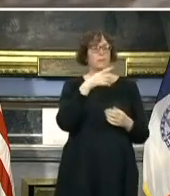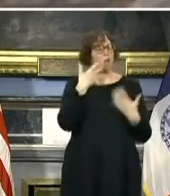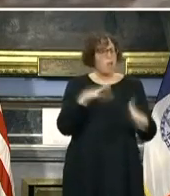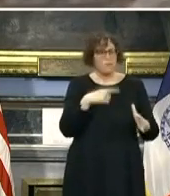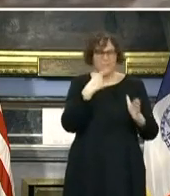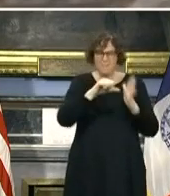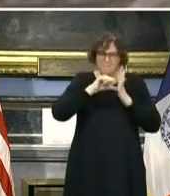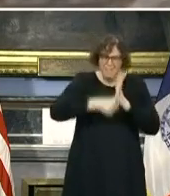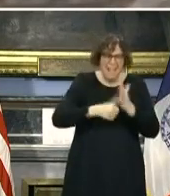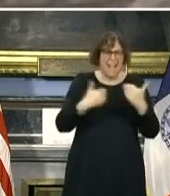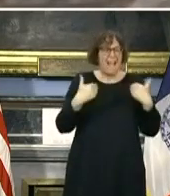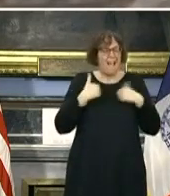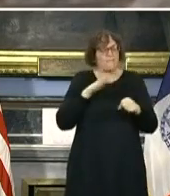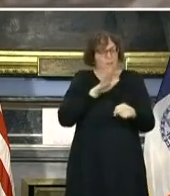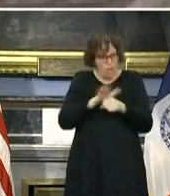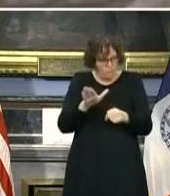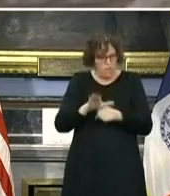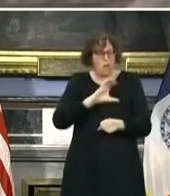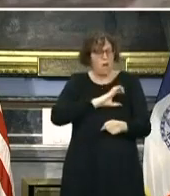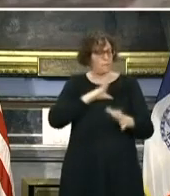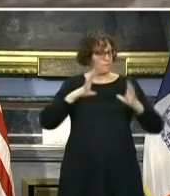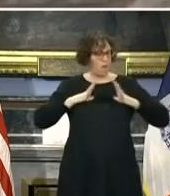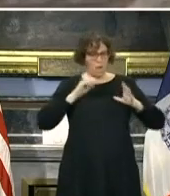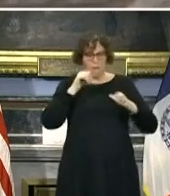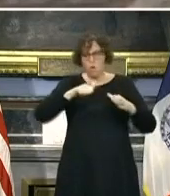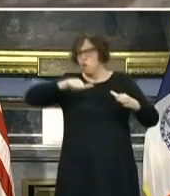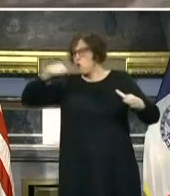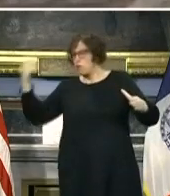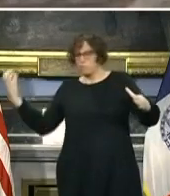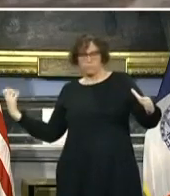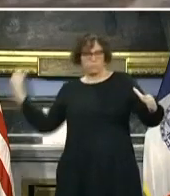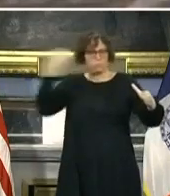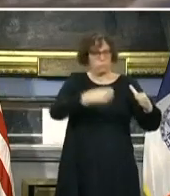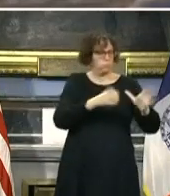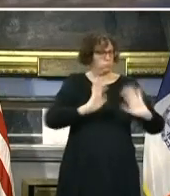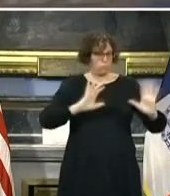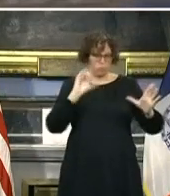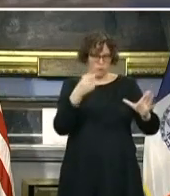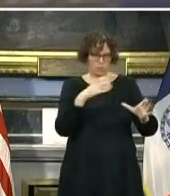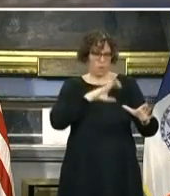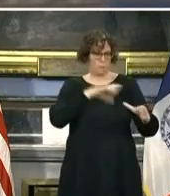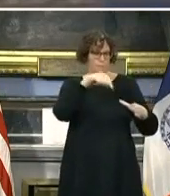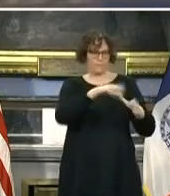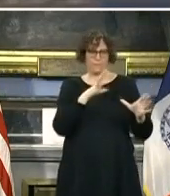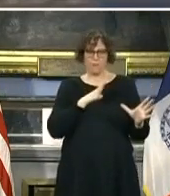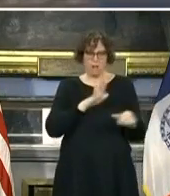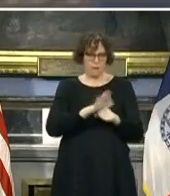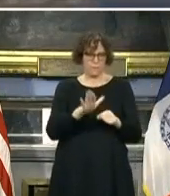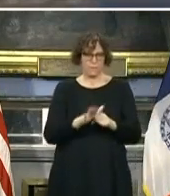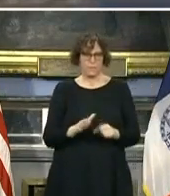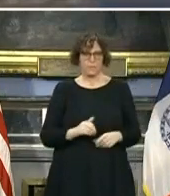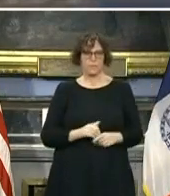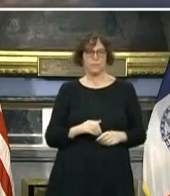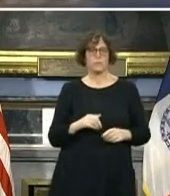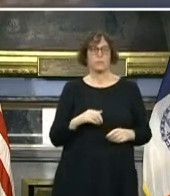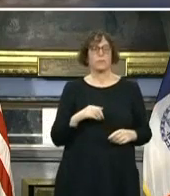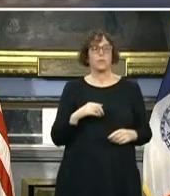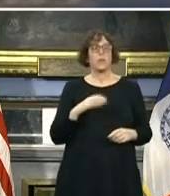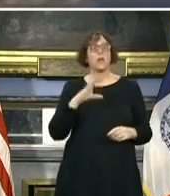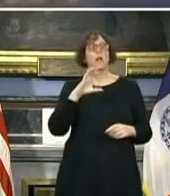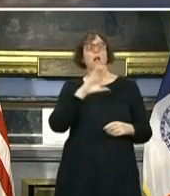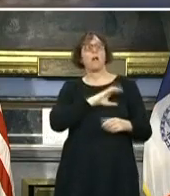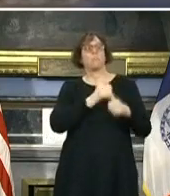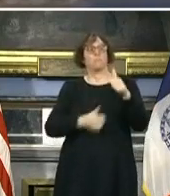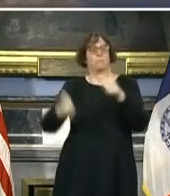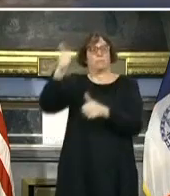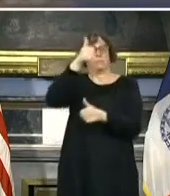There's literally no better expert at data that I've met in my entire life than Dermot Shea. And I have asked him